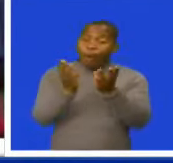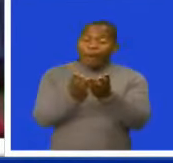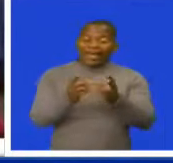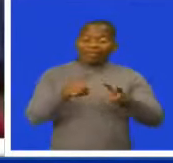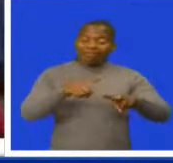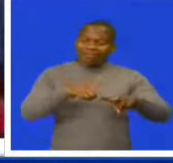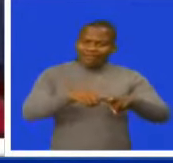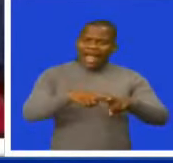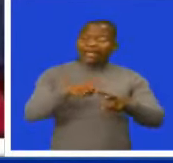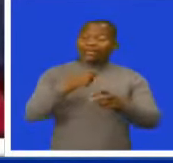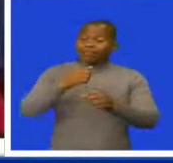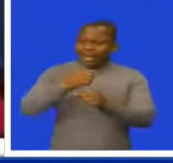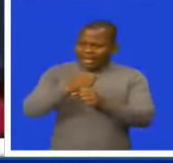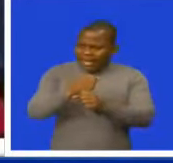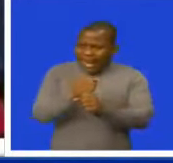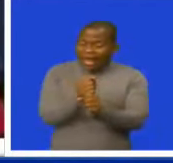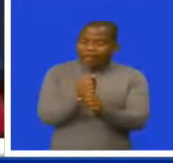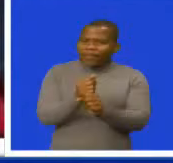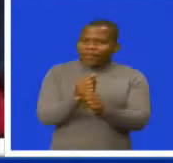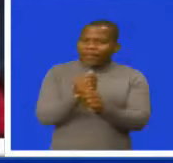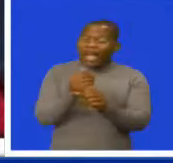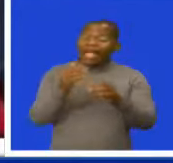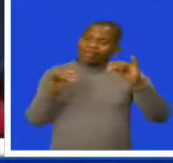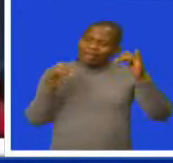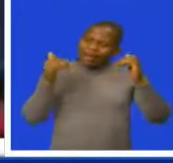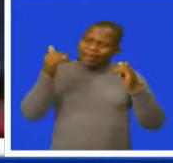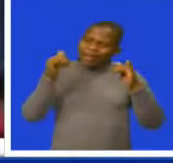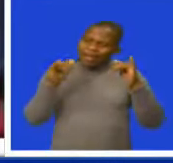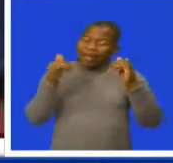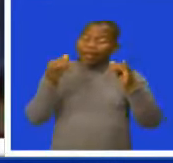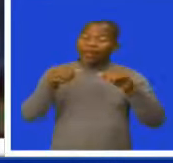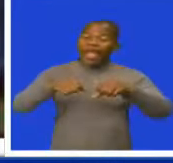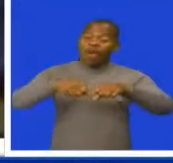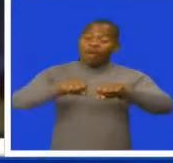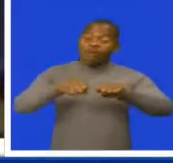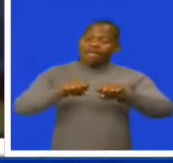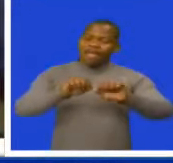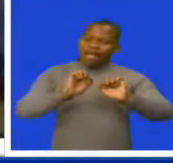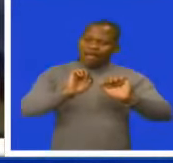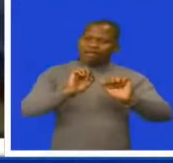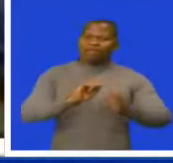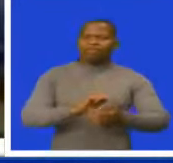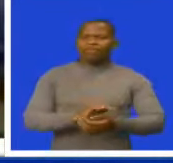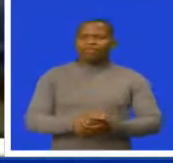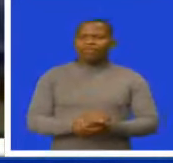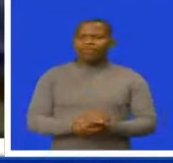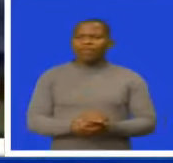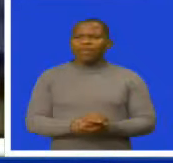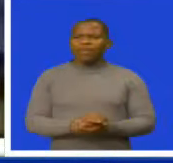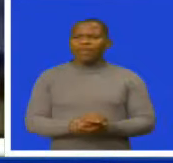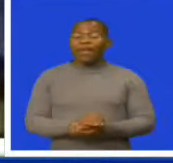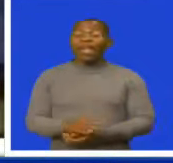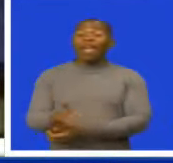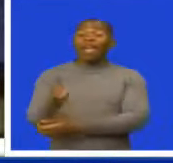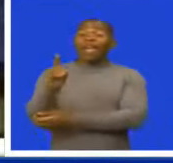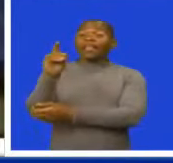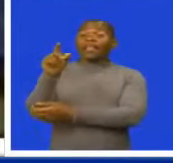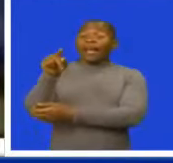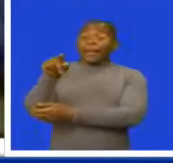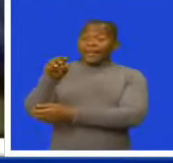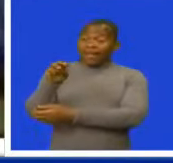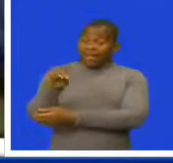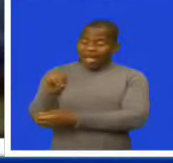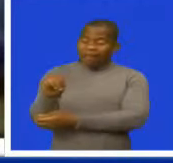likhona la noma ke lithumele Minister wa Natural Resources honorable Minister Bembe kodwa nje umlayeto